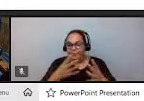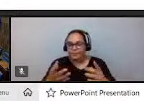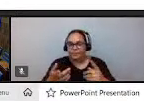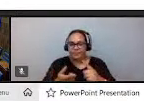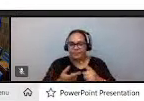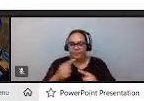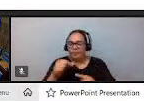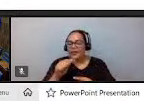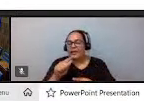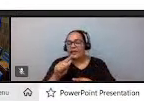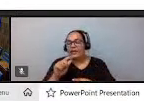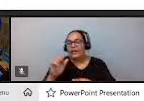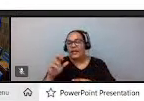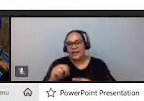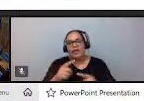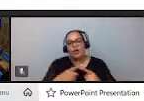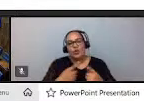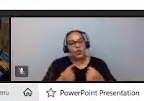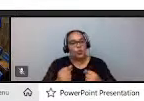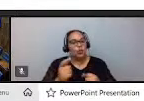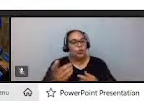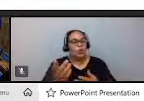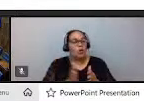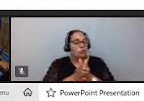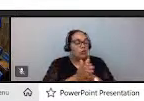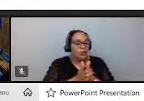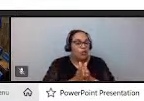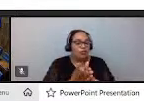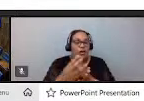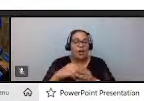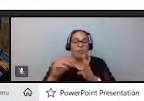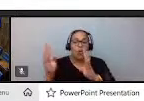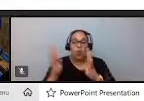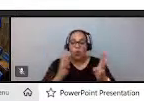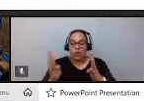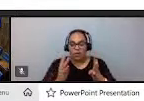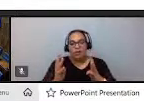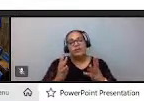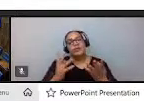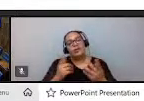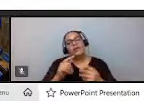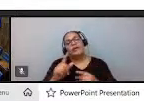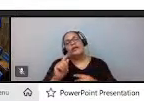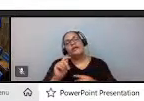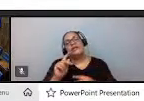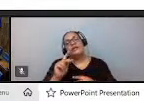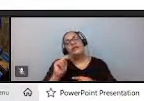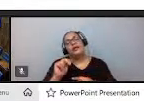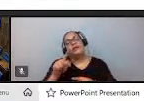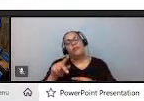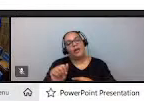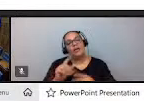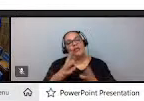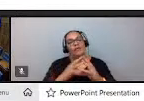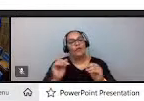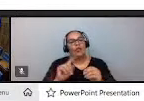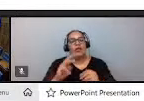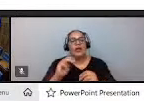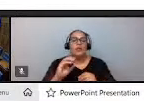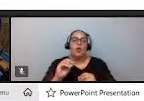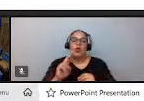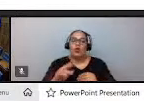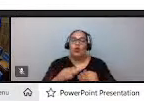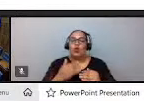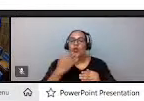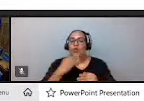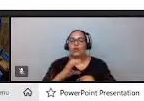Glenn uh to combat some of the mitigations around wind the tnpa concluded anou with